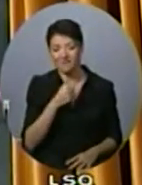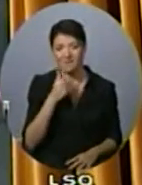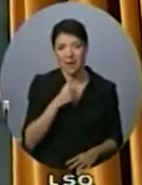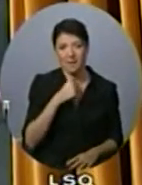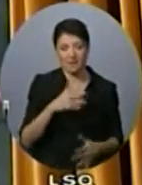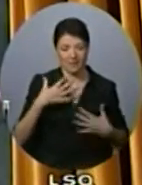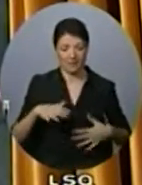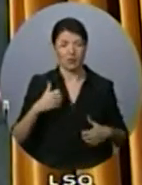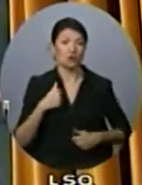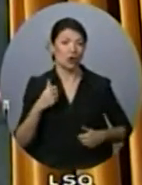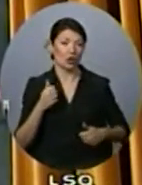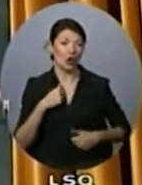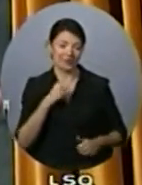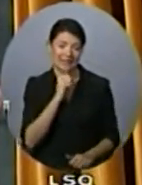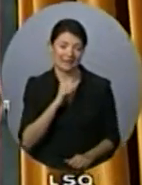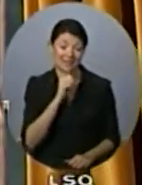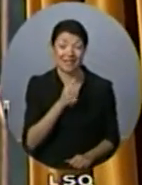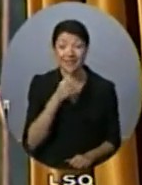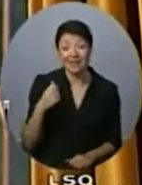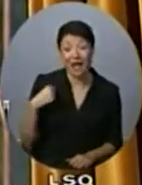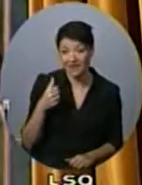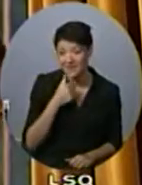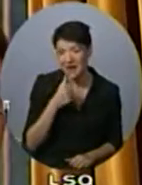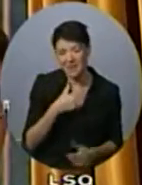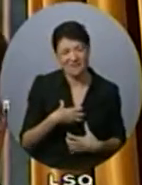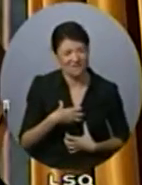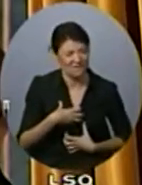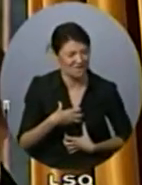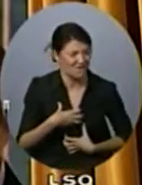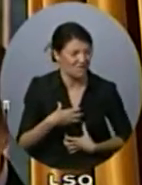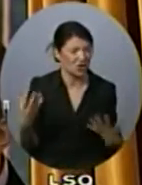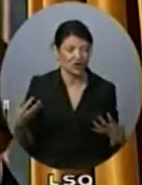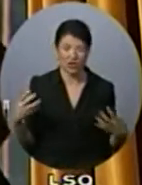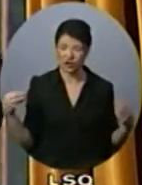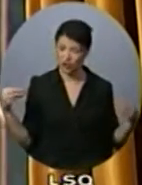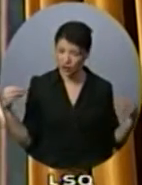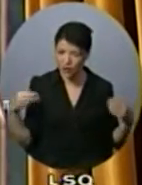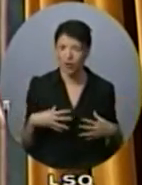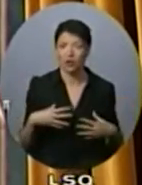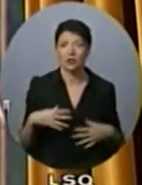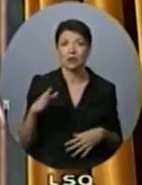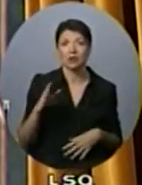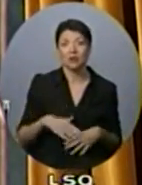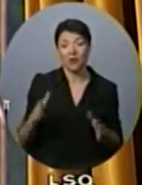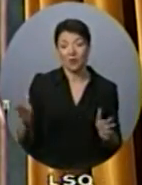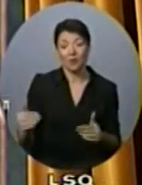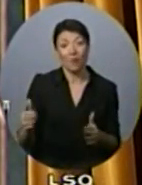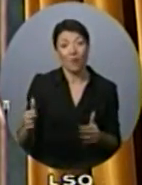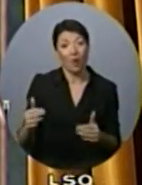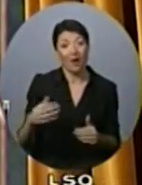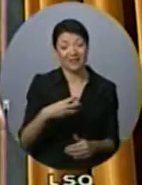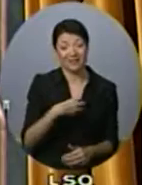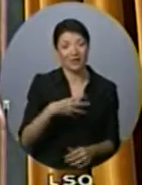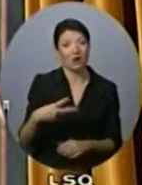dismayed, and I am sure angered by the news of the theft of a poppy donation box. Could the Minister of Veterans Affairs please comment on these